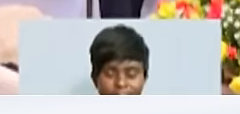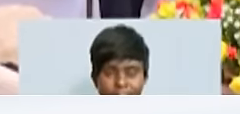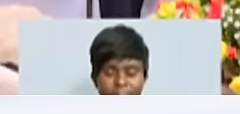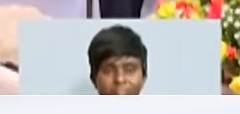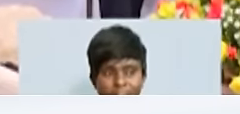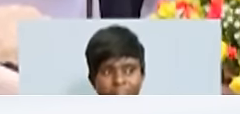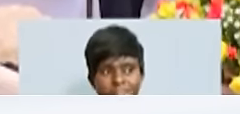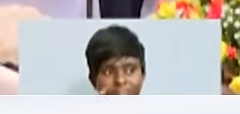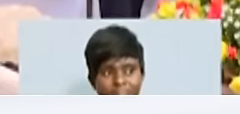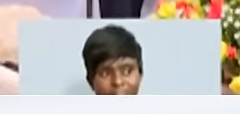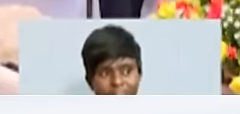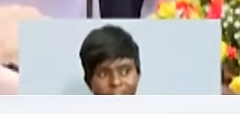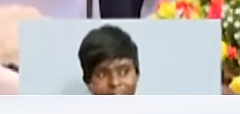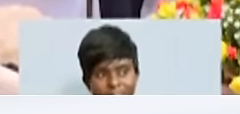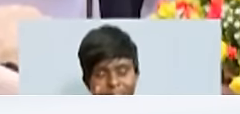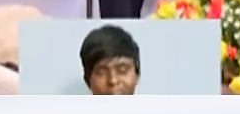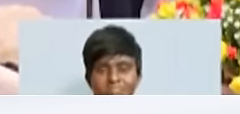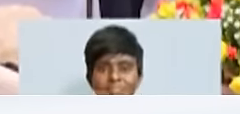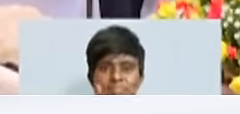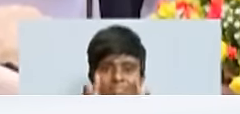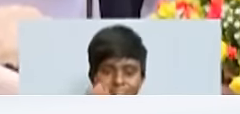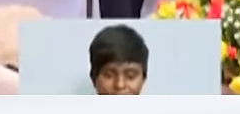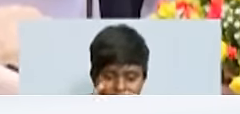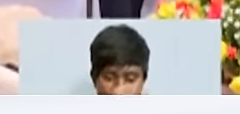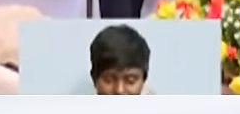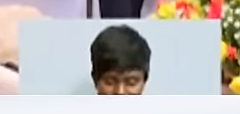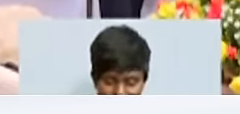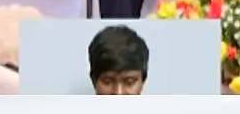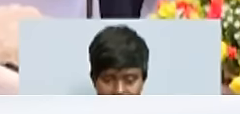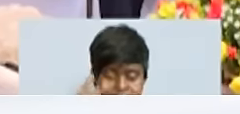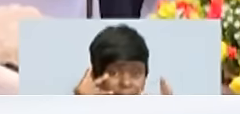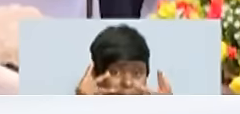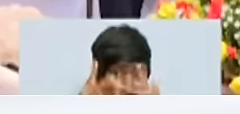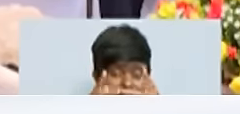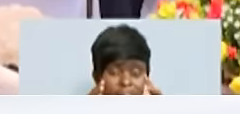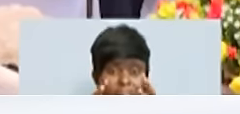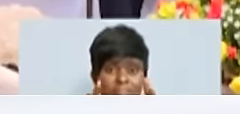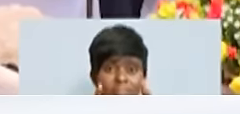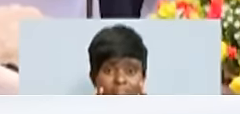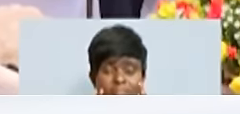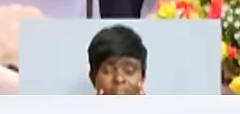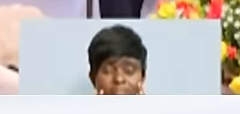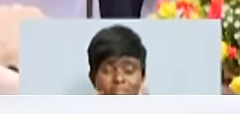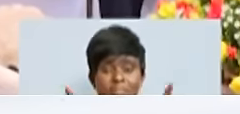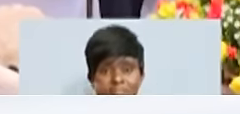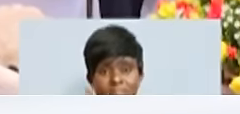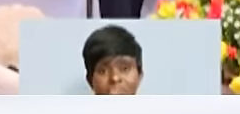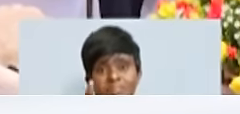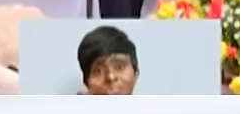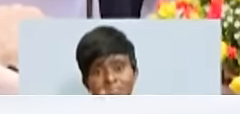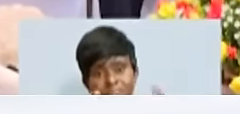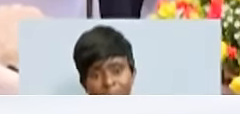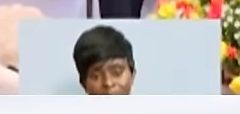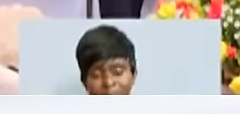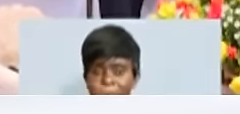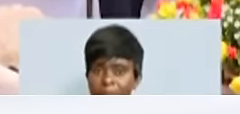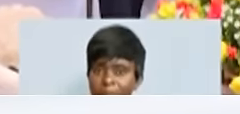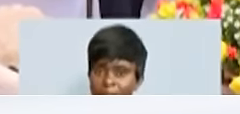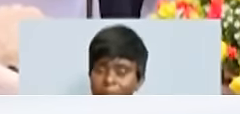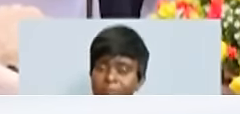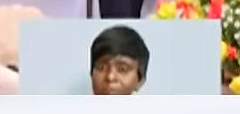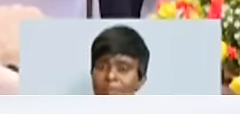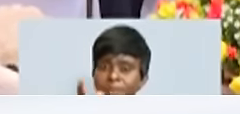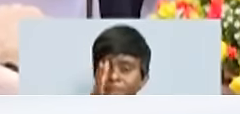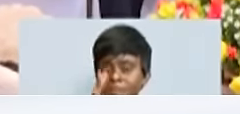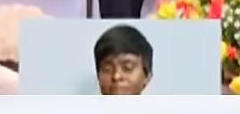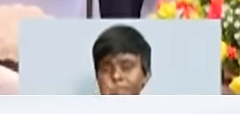are several other programs of this nature which are being implemented transparently and fairly across the country.